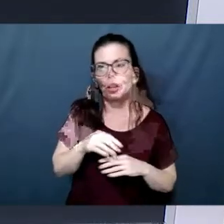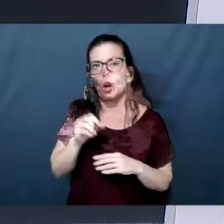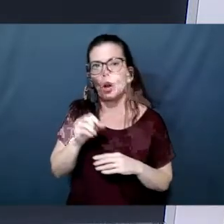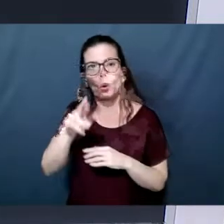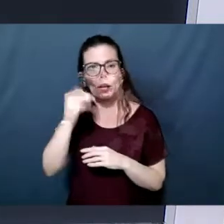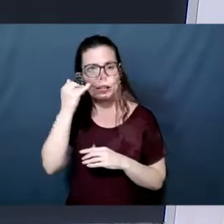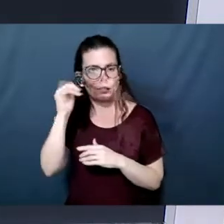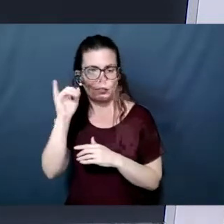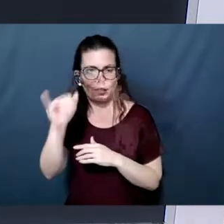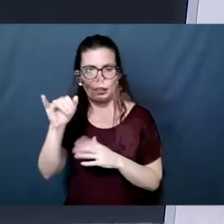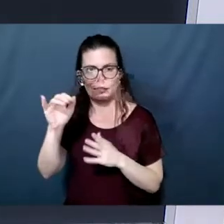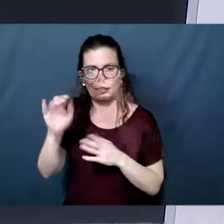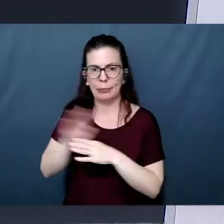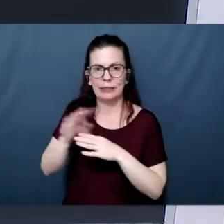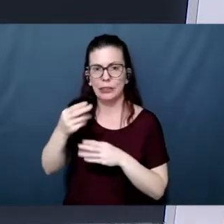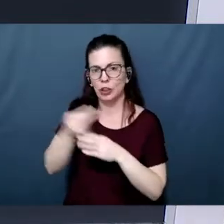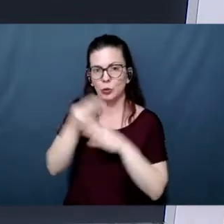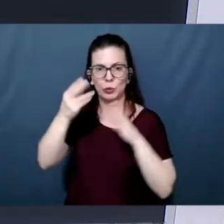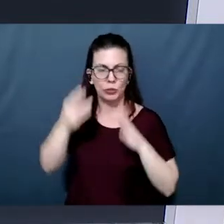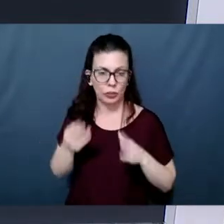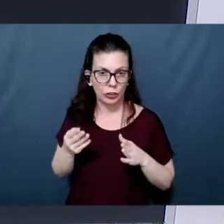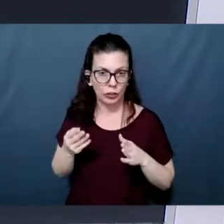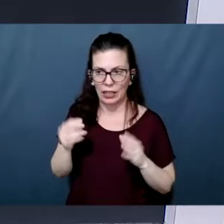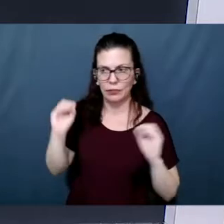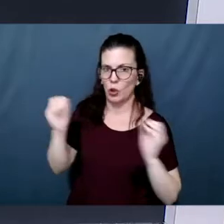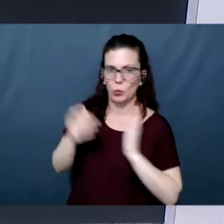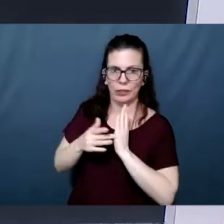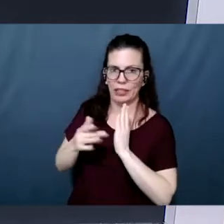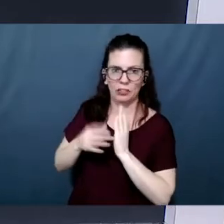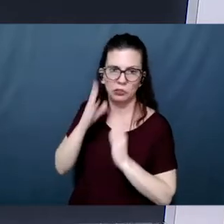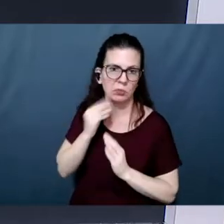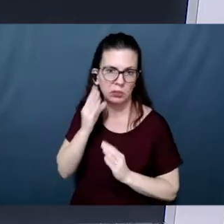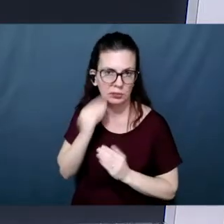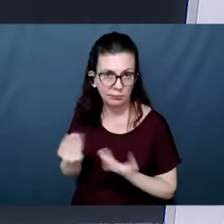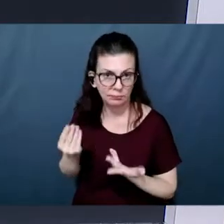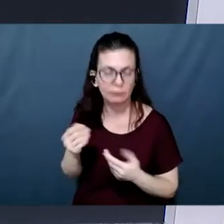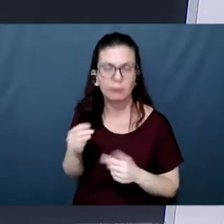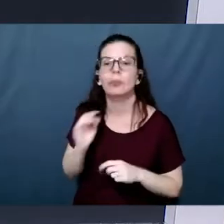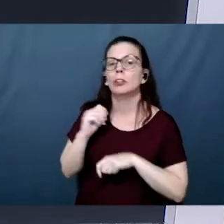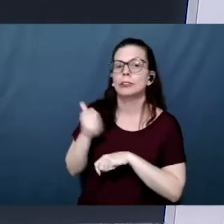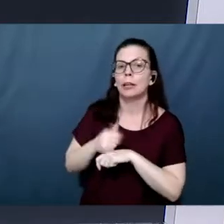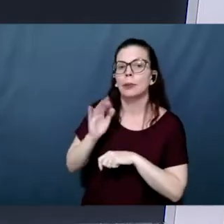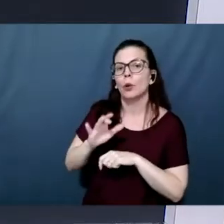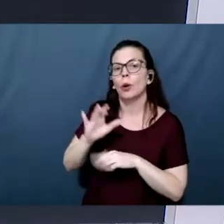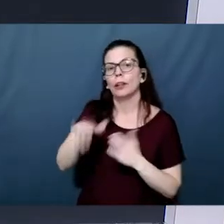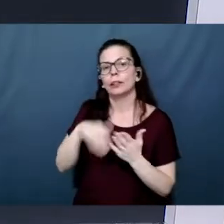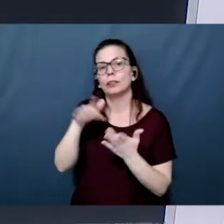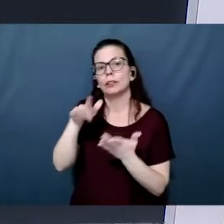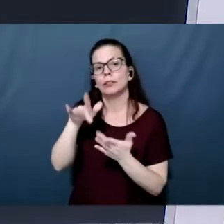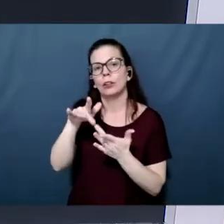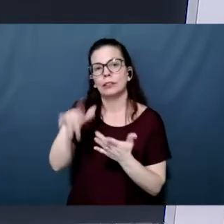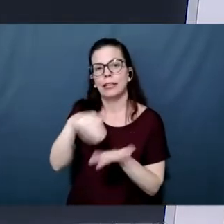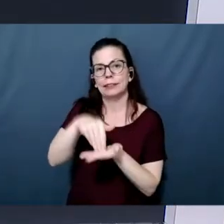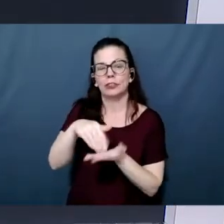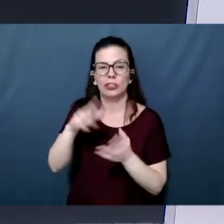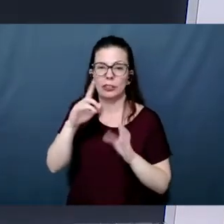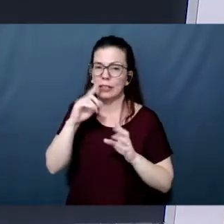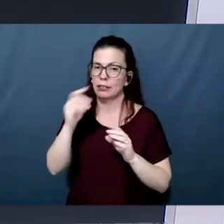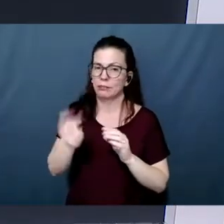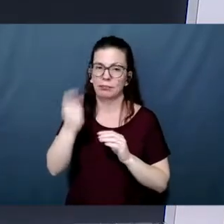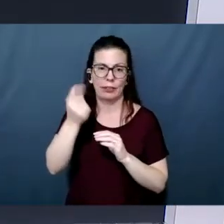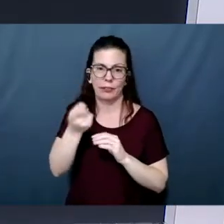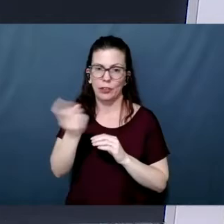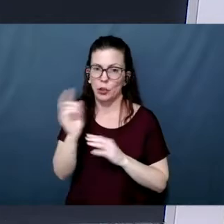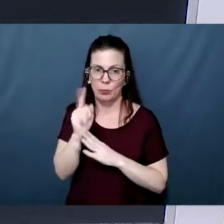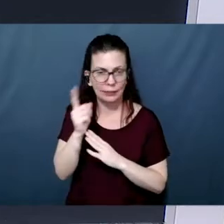business user who has no technical experience, you can stand up your own contact center in a matter of minutes. So that's Amazon Connect,